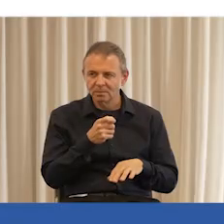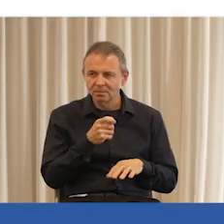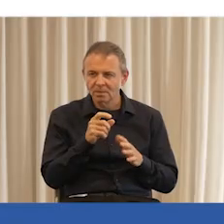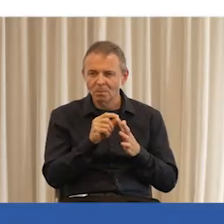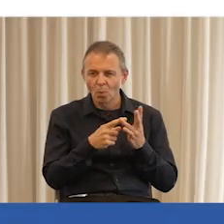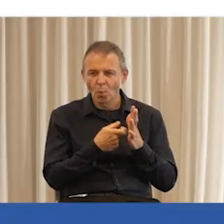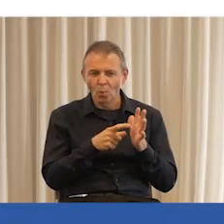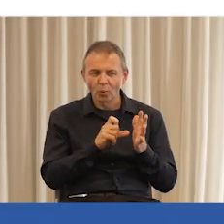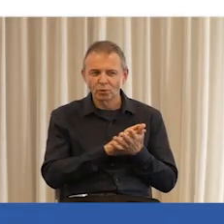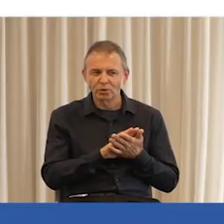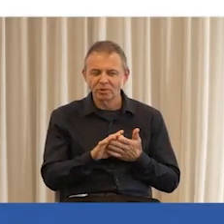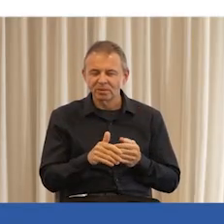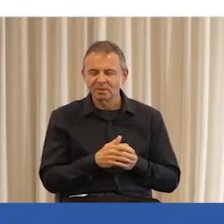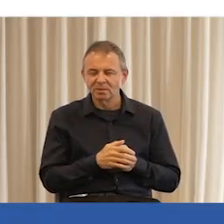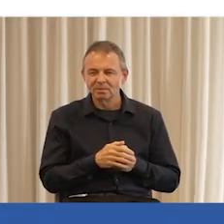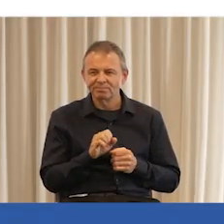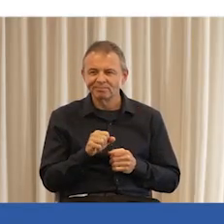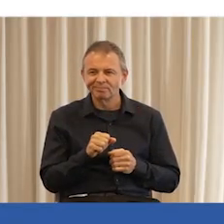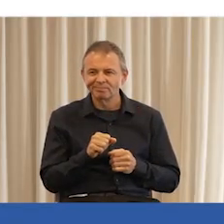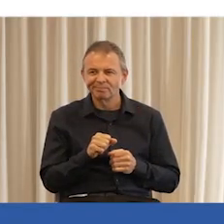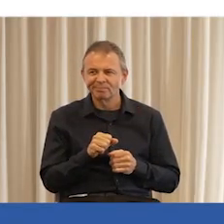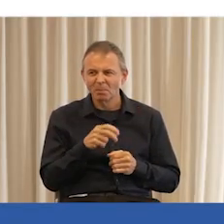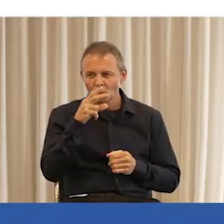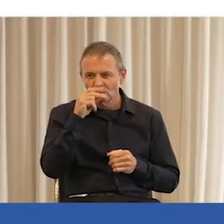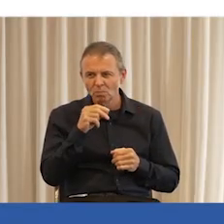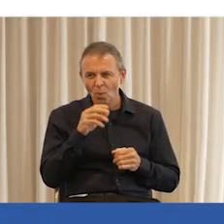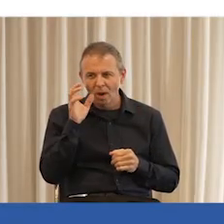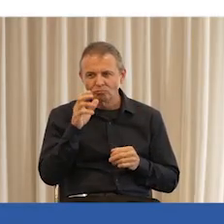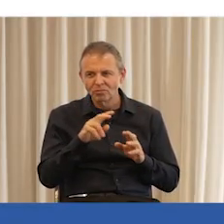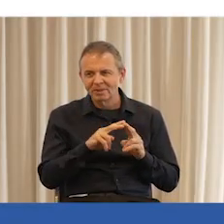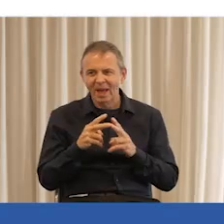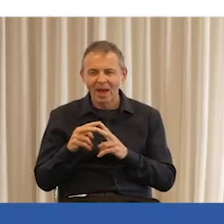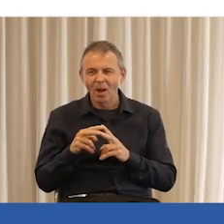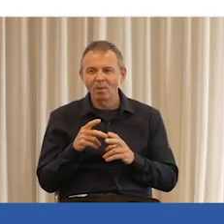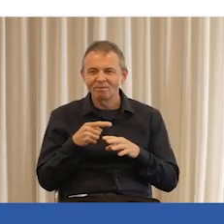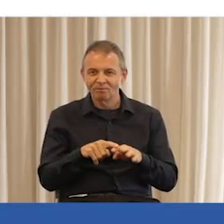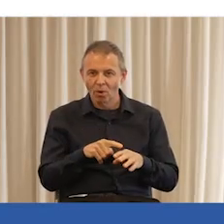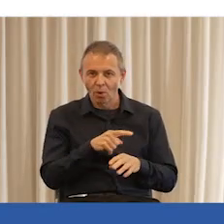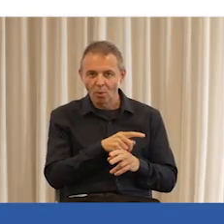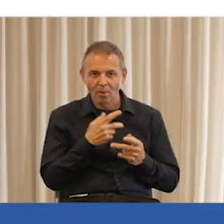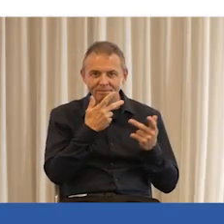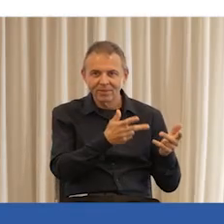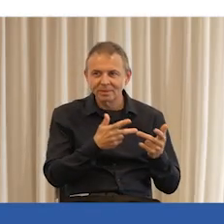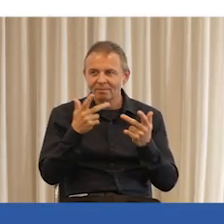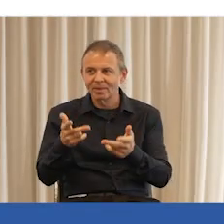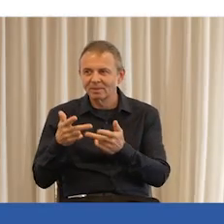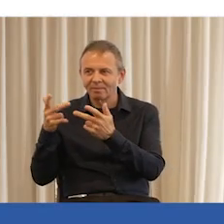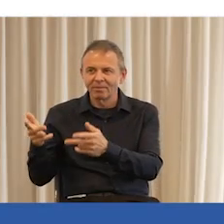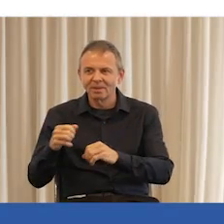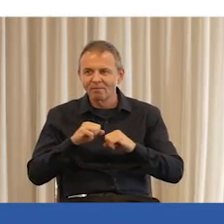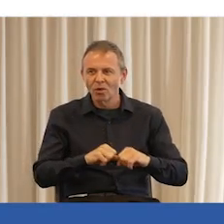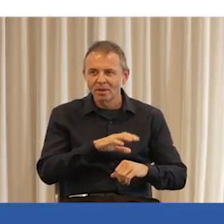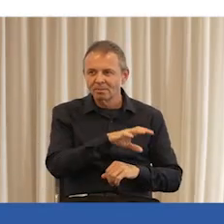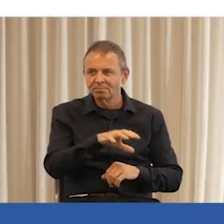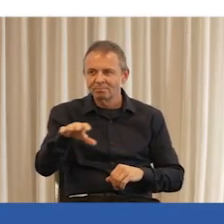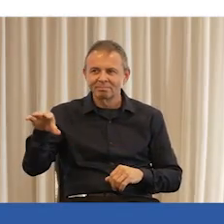around the town. We live in a small regional town. And basically you follow the schedule and go from porch to watch the various